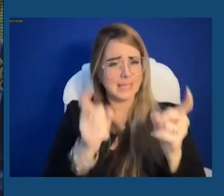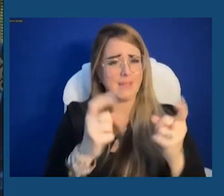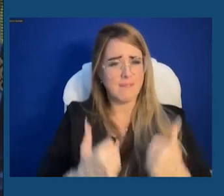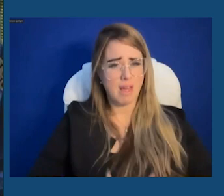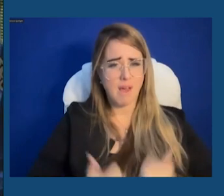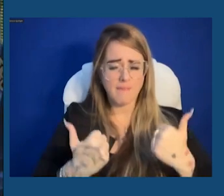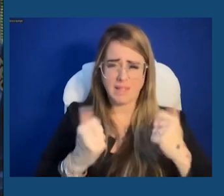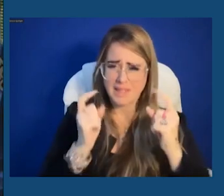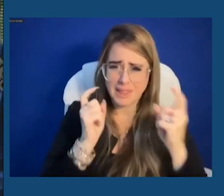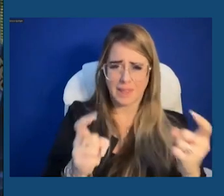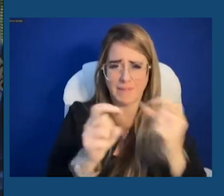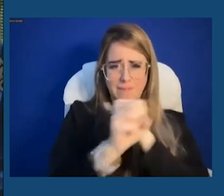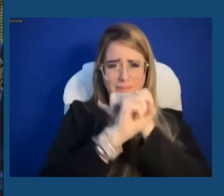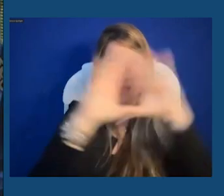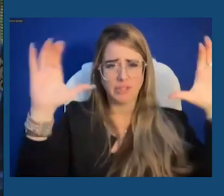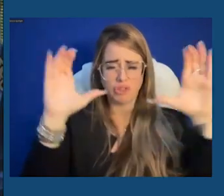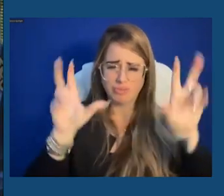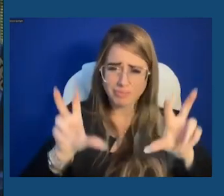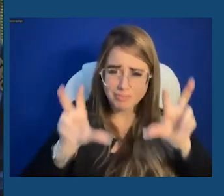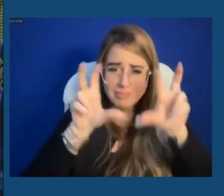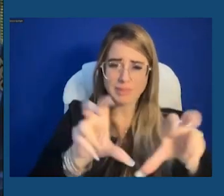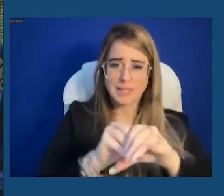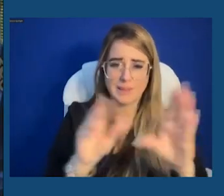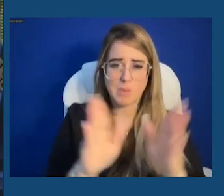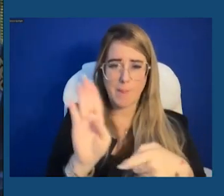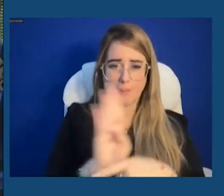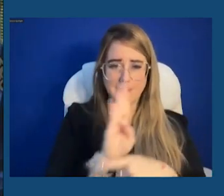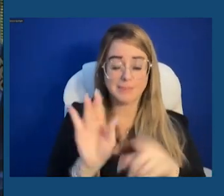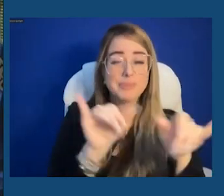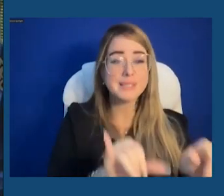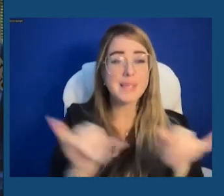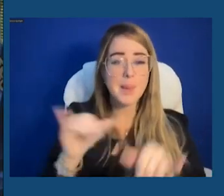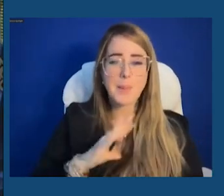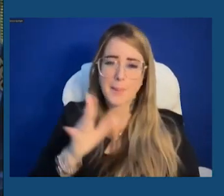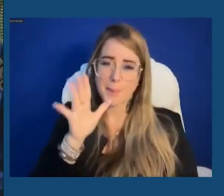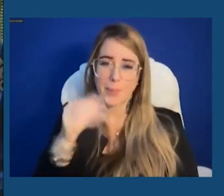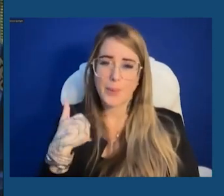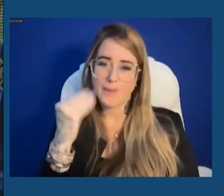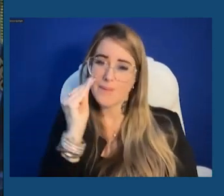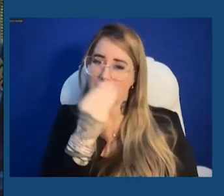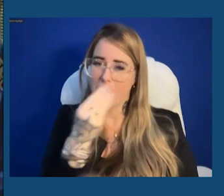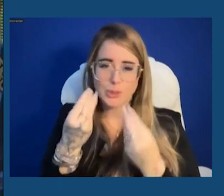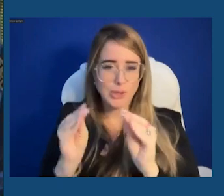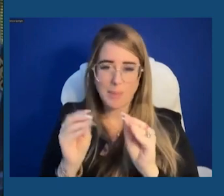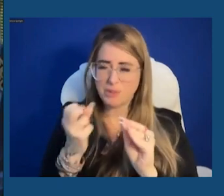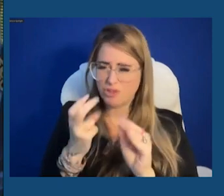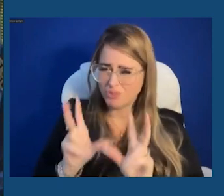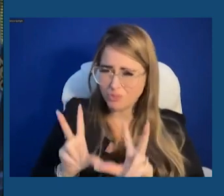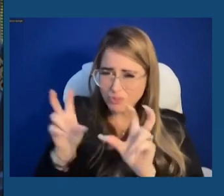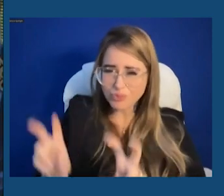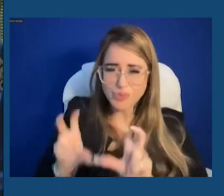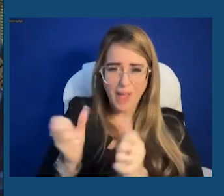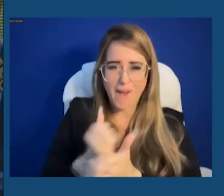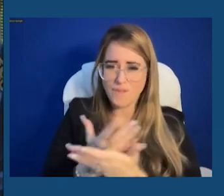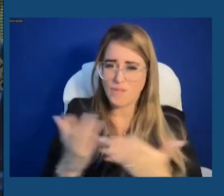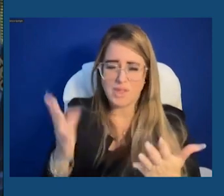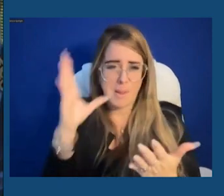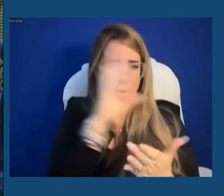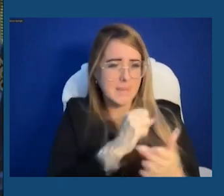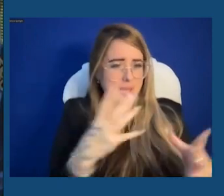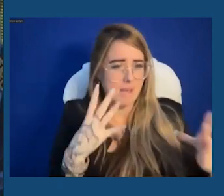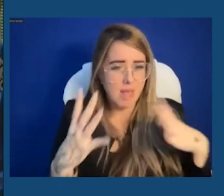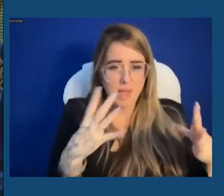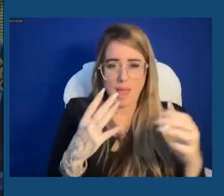small business, just like my mom did with her little flower shop. And it's everything they believe in. They miss all the holidays with families. They're out there